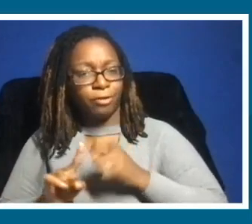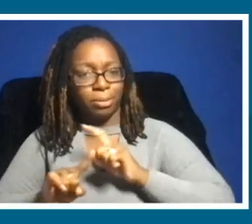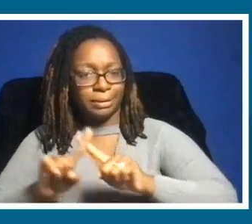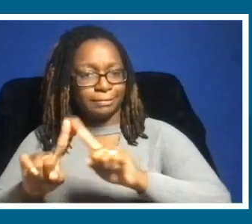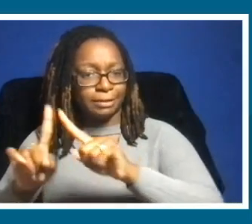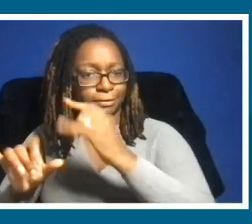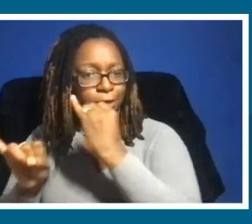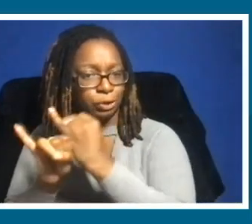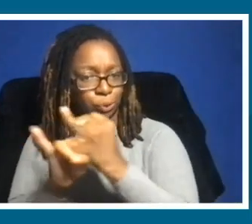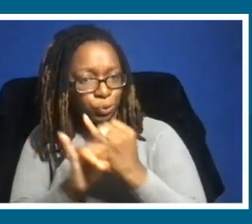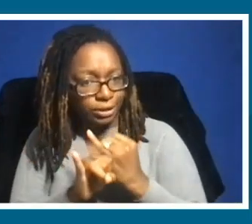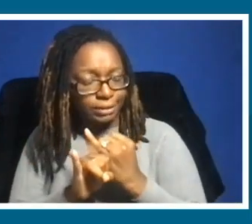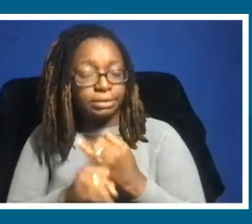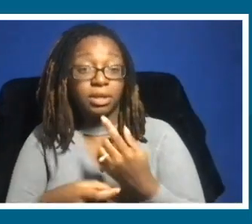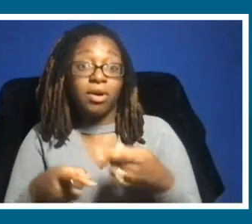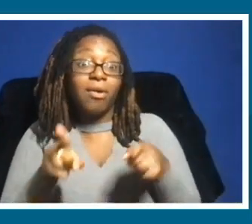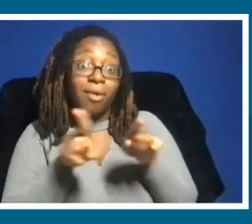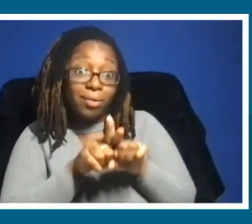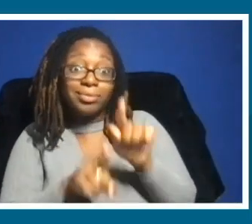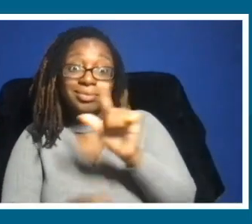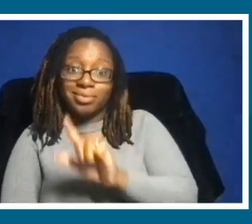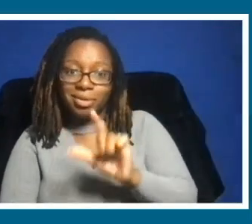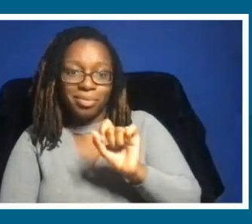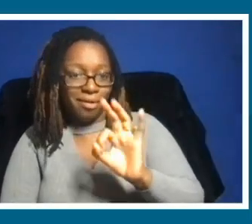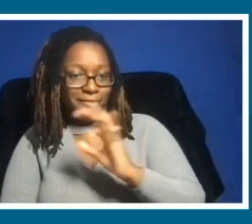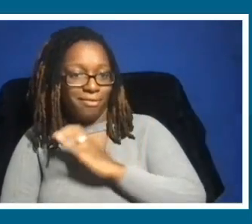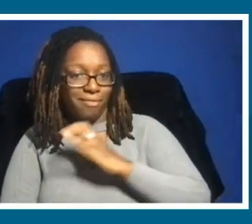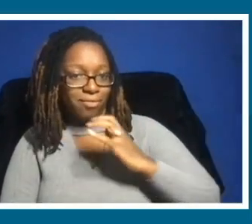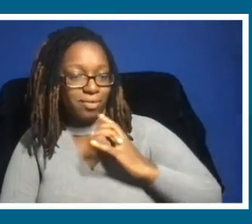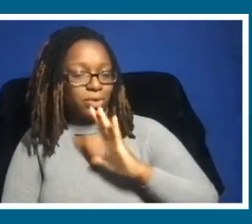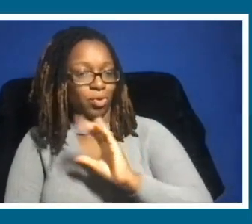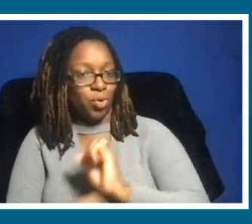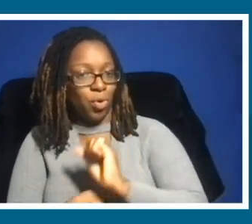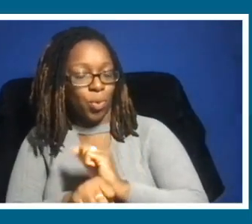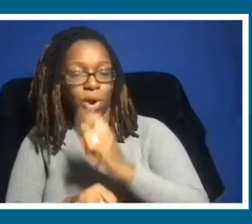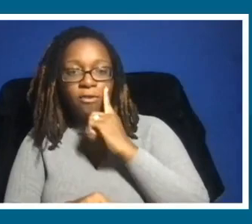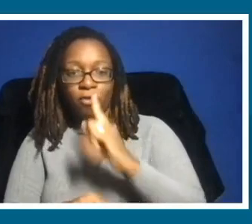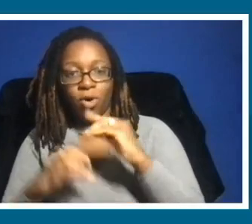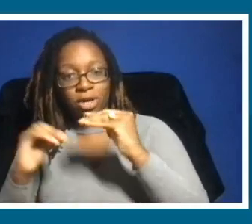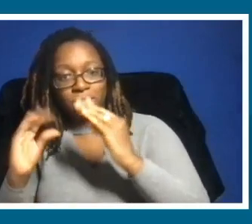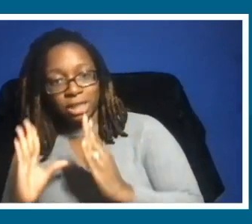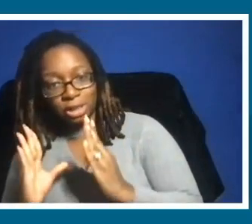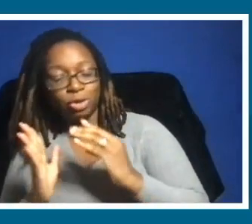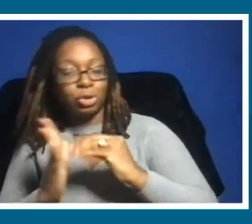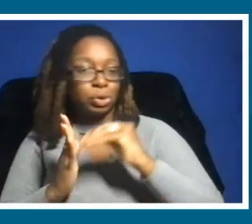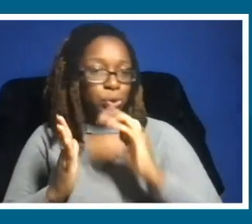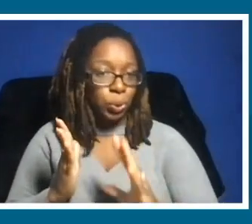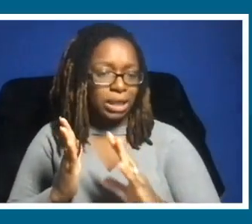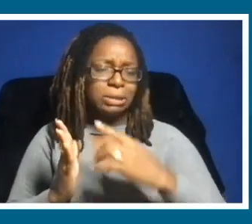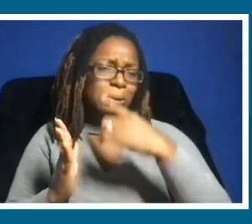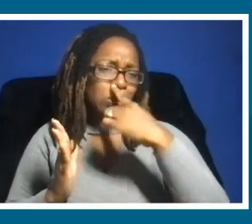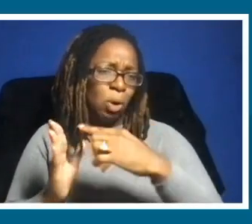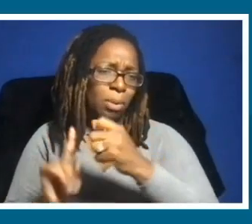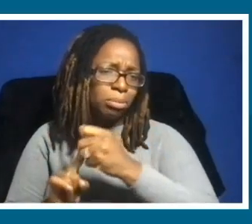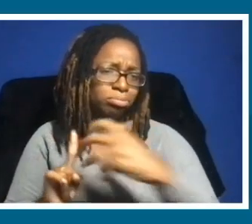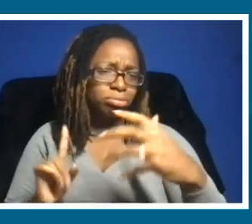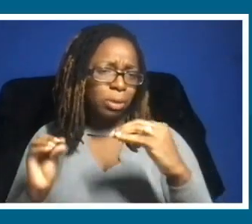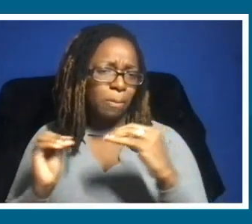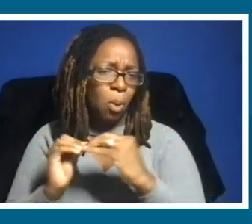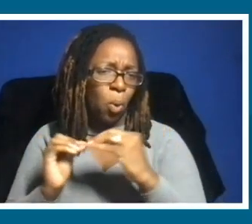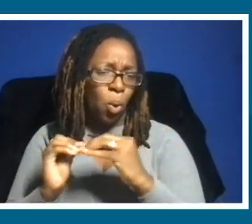addition to the Library of Congress in the work that you do with teachers and students. Can you tell us a little bit about what you